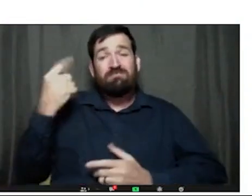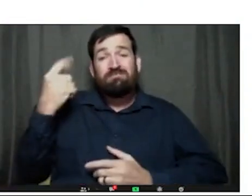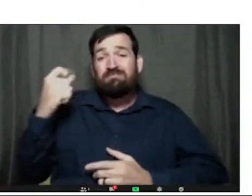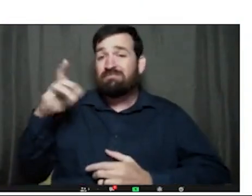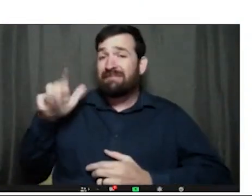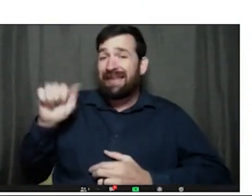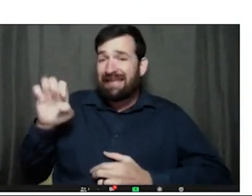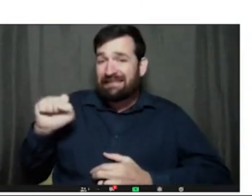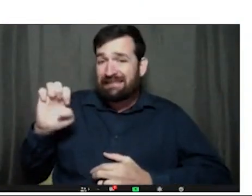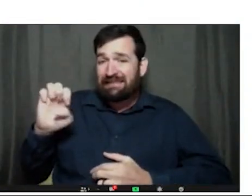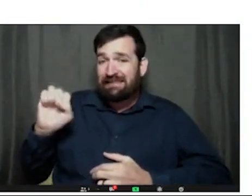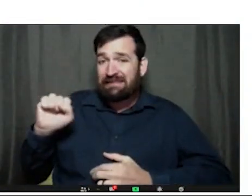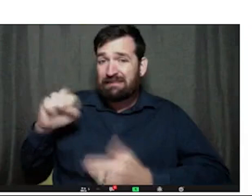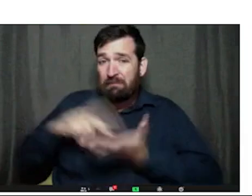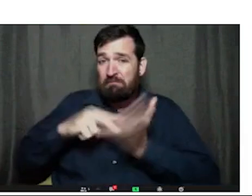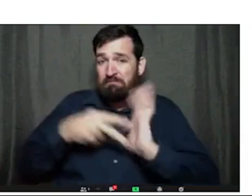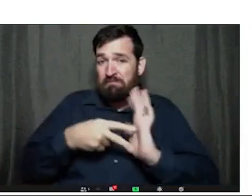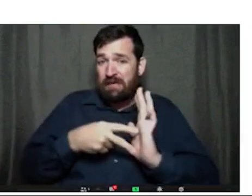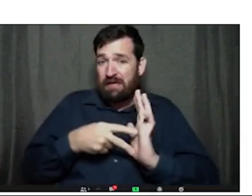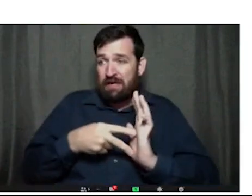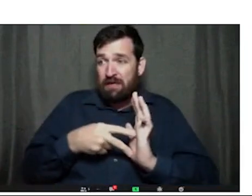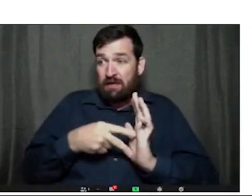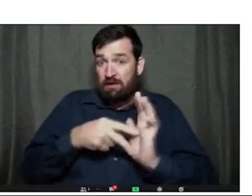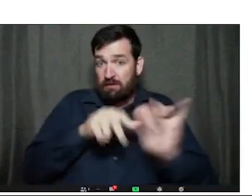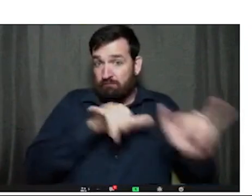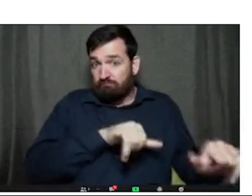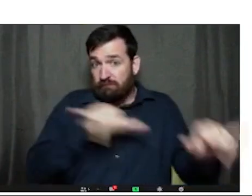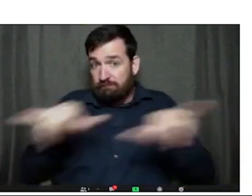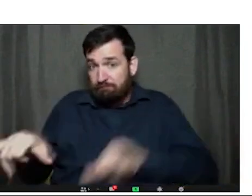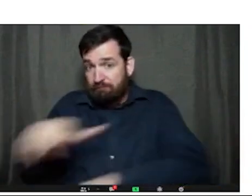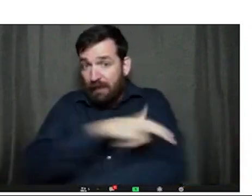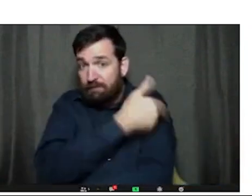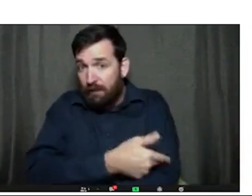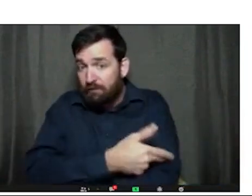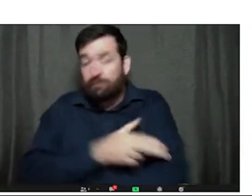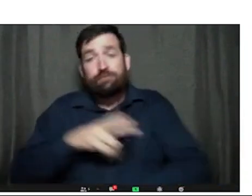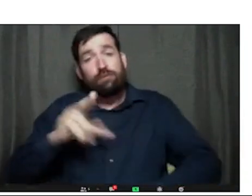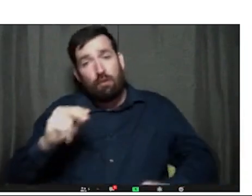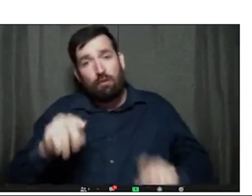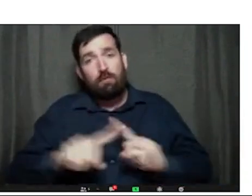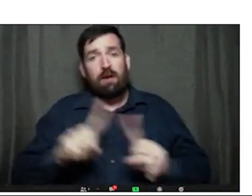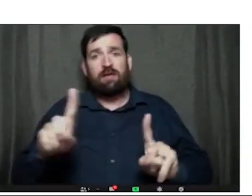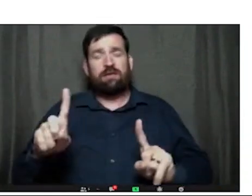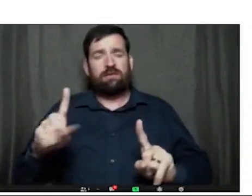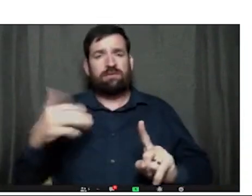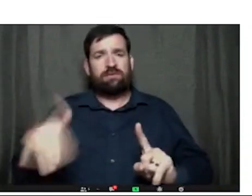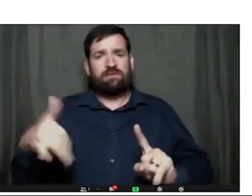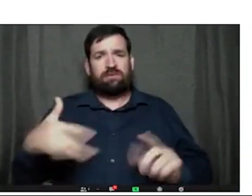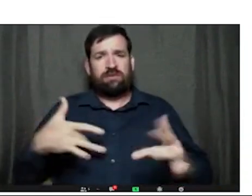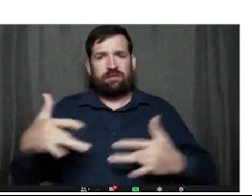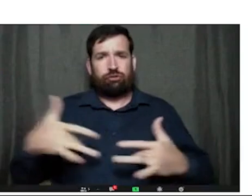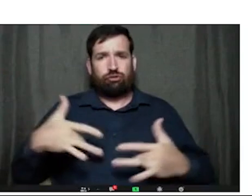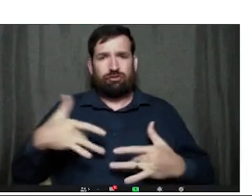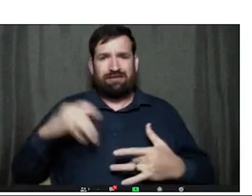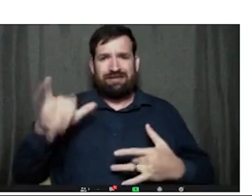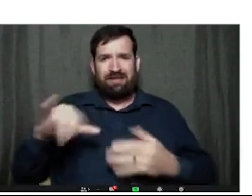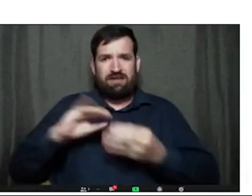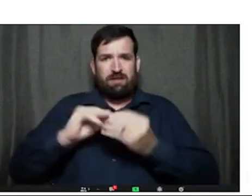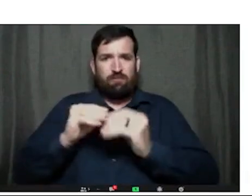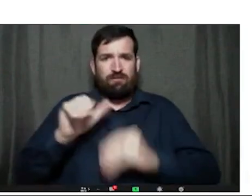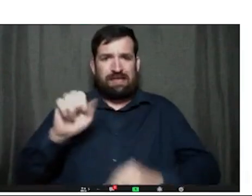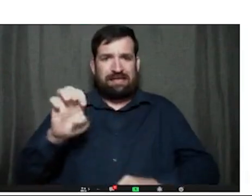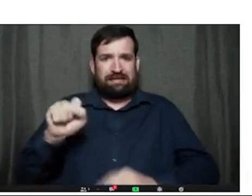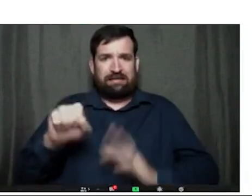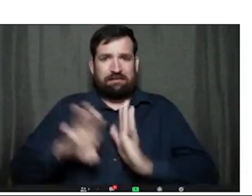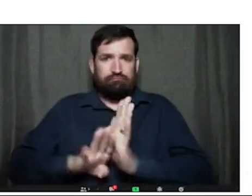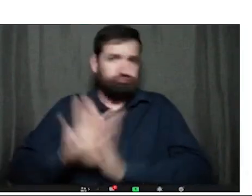are translating into hospitalizations. But it's concerning to see that rising the way that it is. We're already seeing more